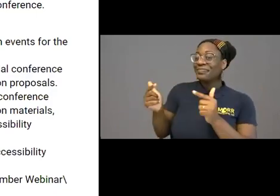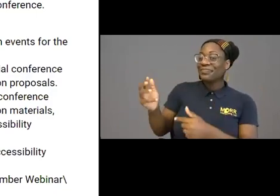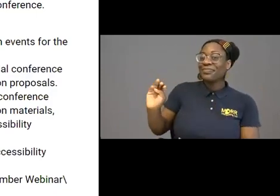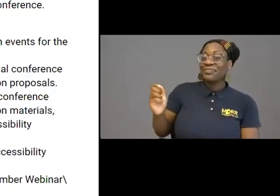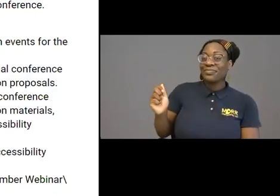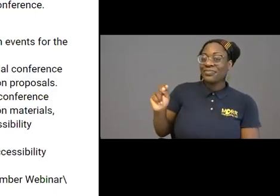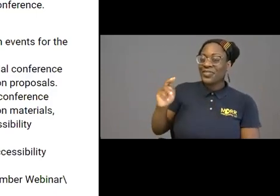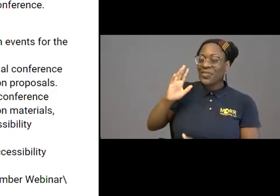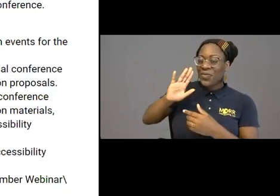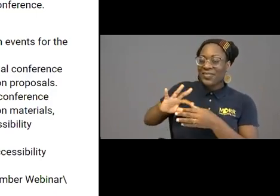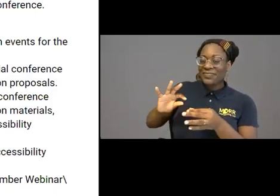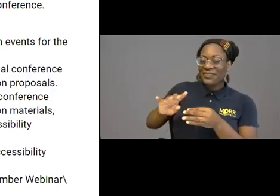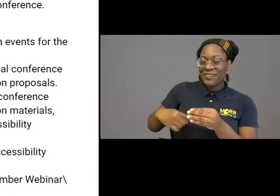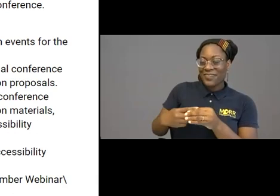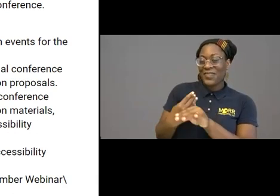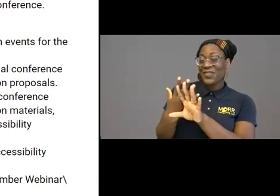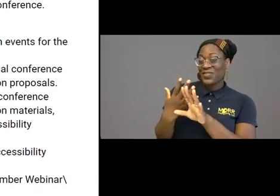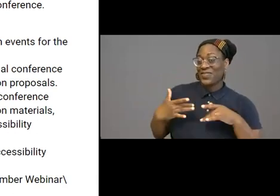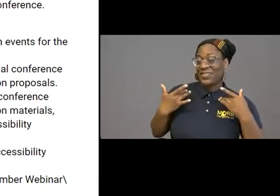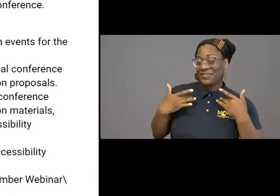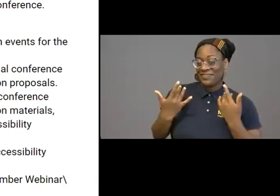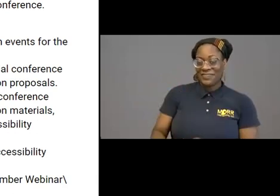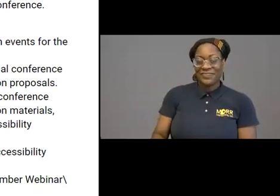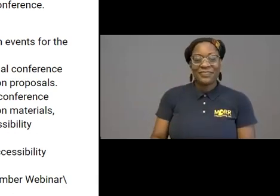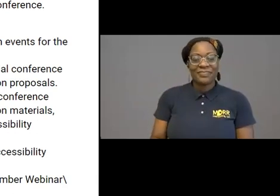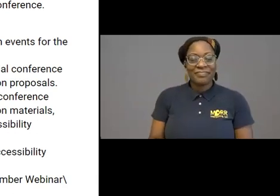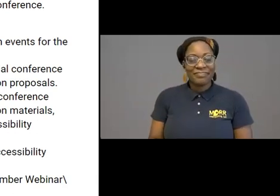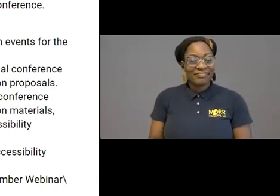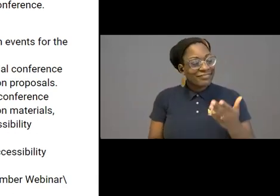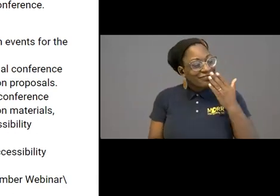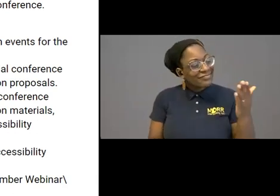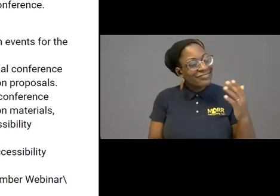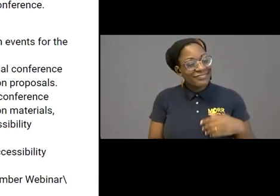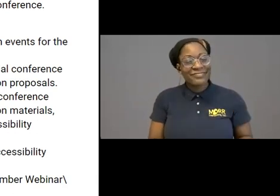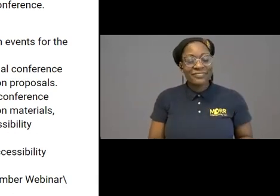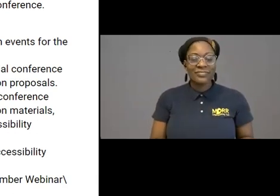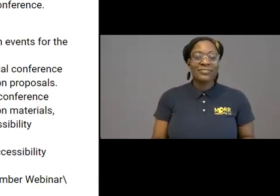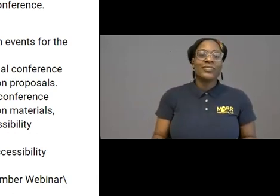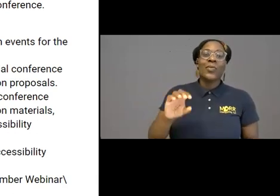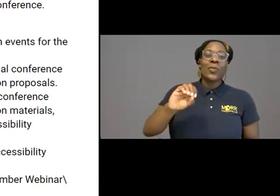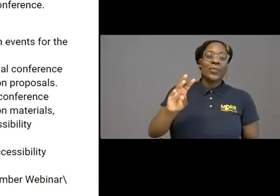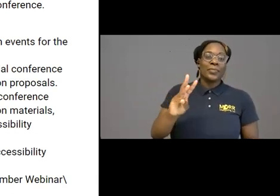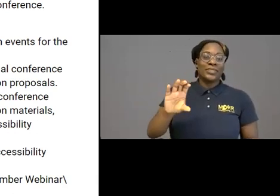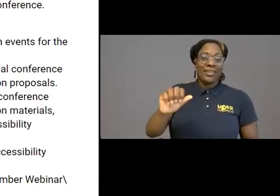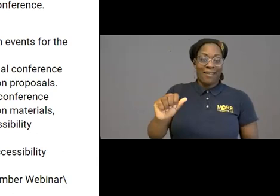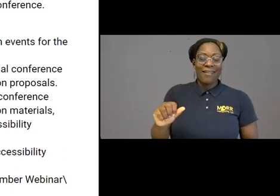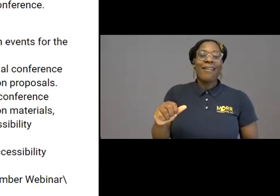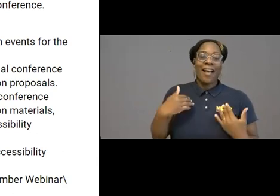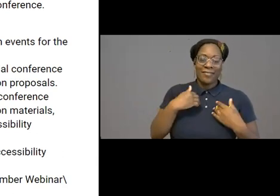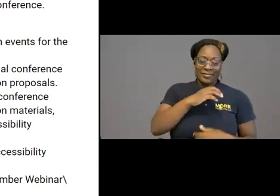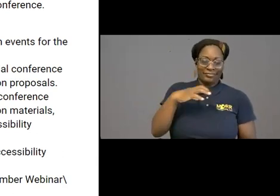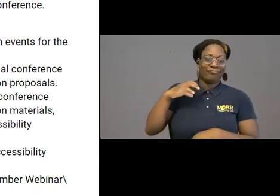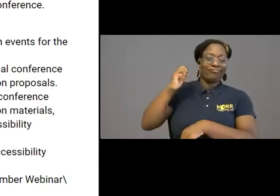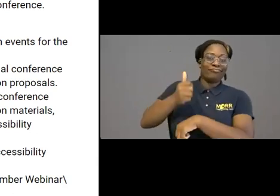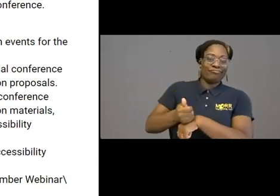Thanks, Janelle. So the OWCA has a committee dedicated to facilitating virtual events focused around